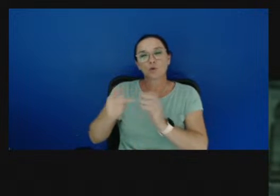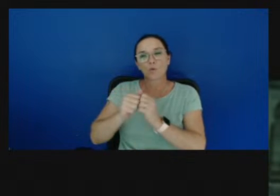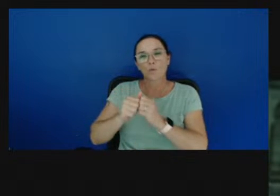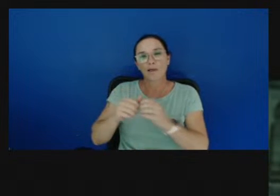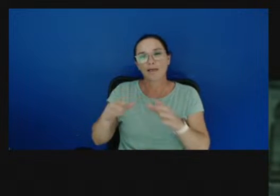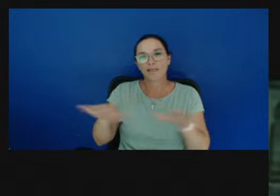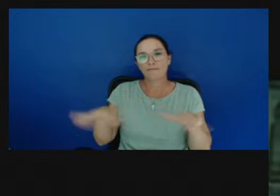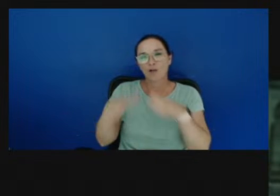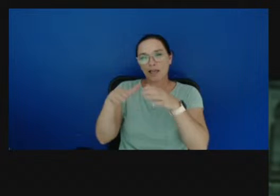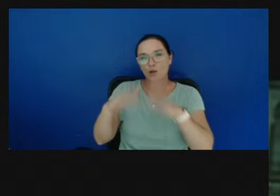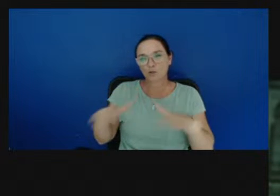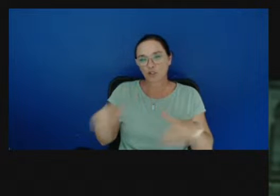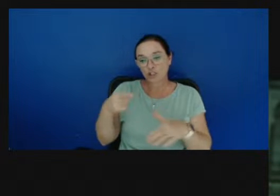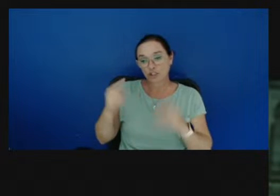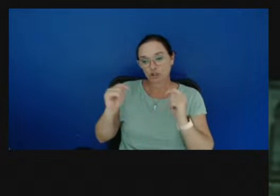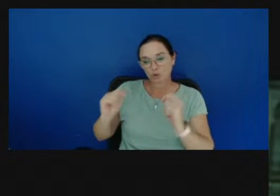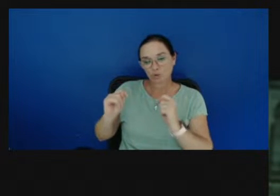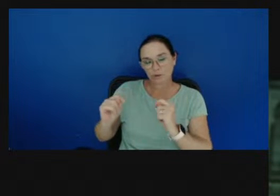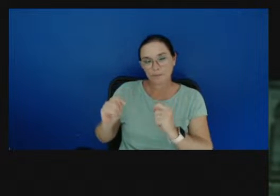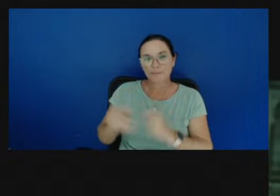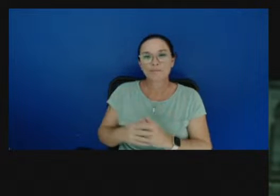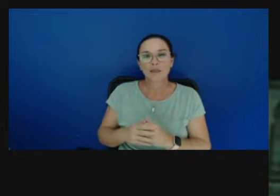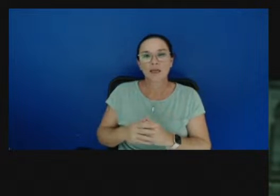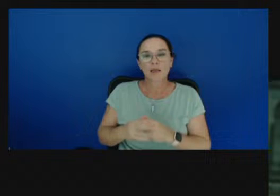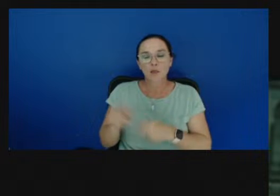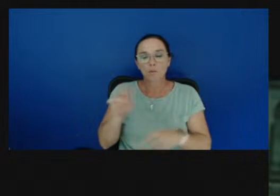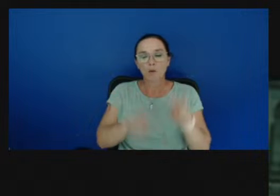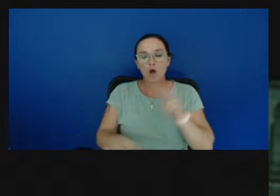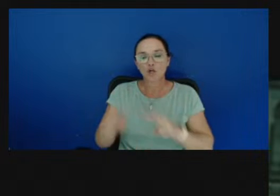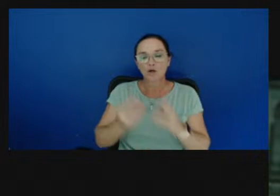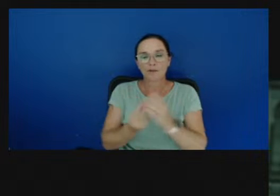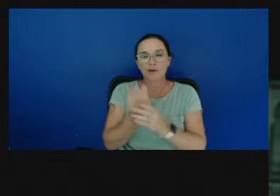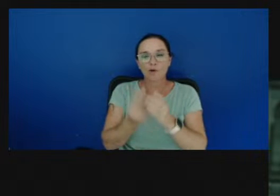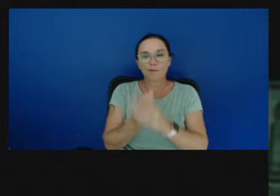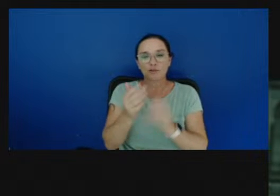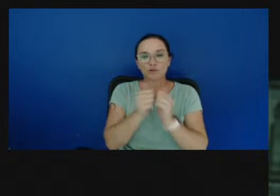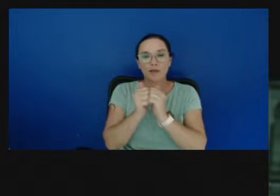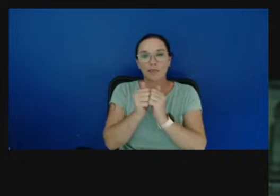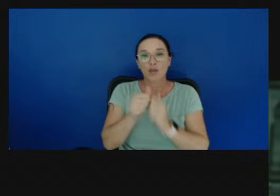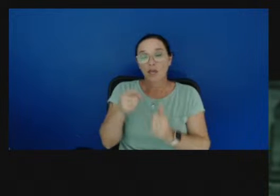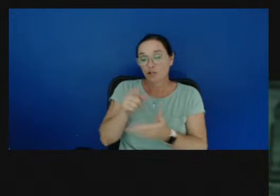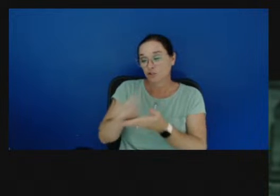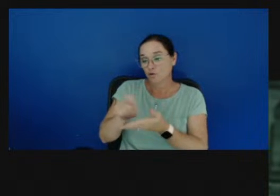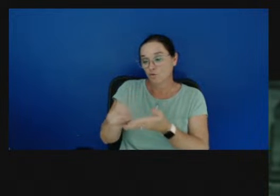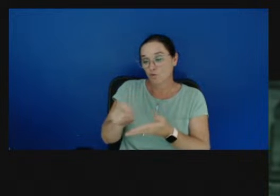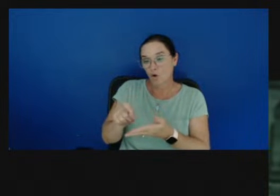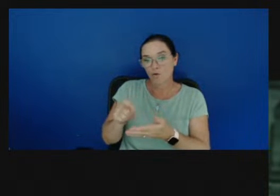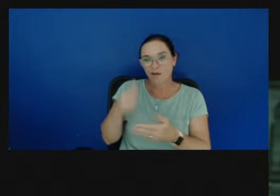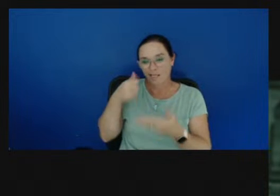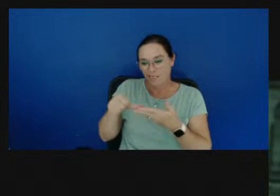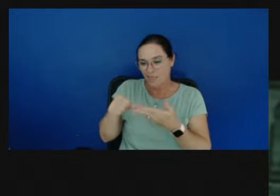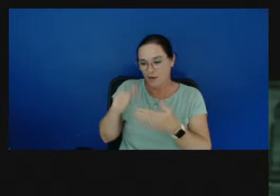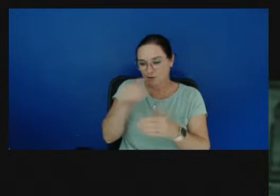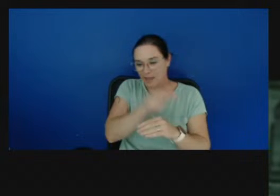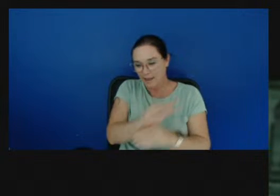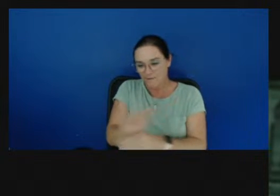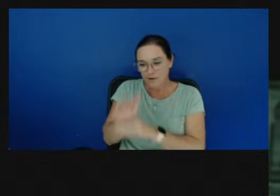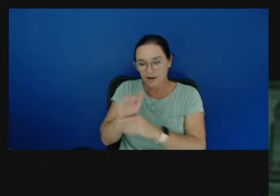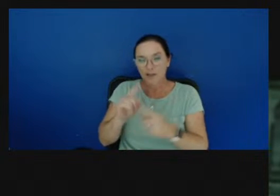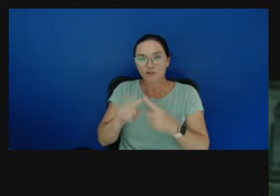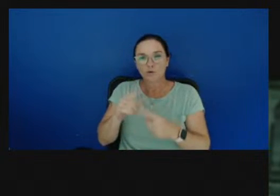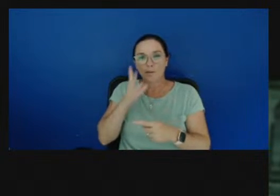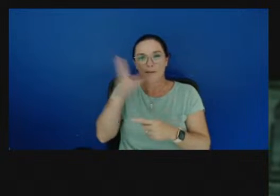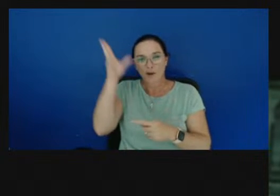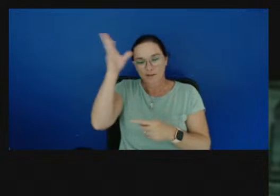children, monitored the eruption together. And she wrote nightly letters to her parents about what was happening. And her